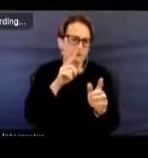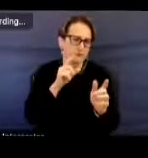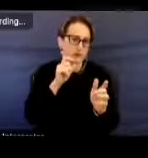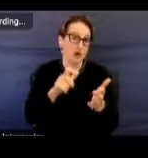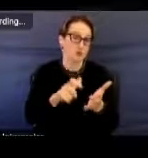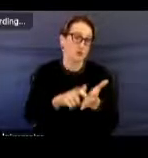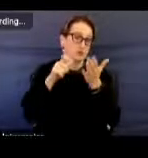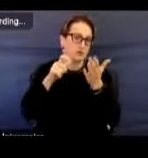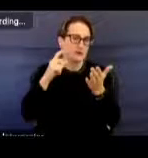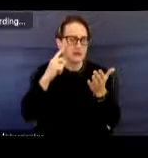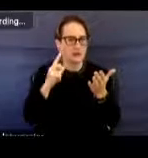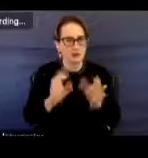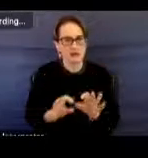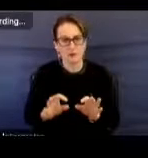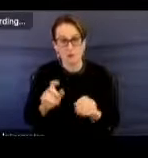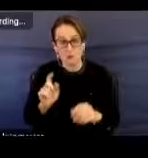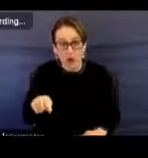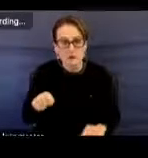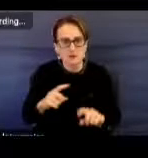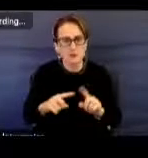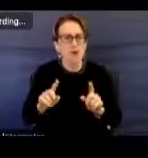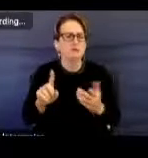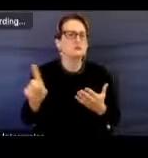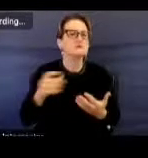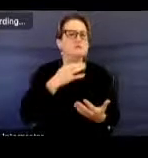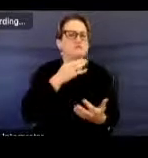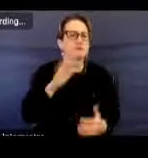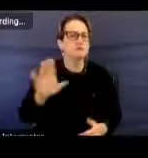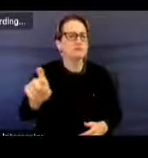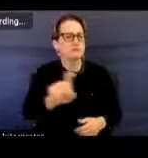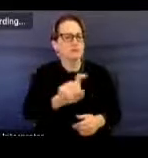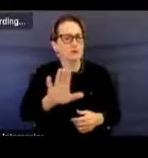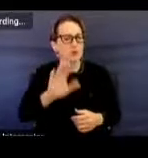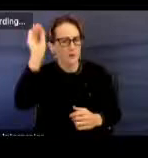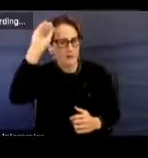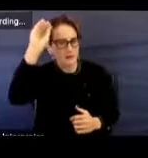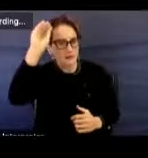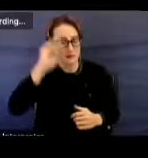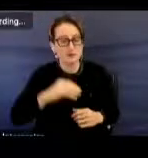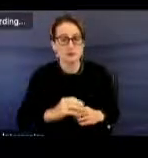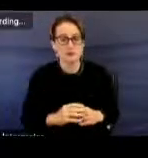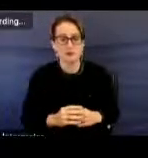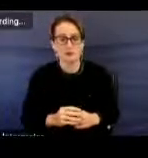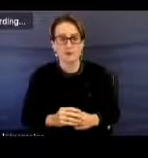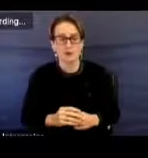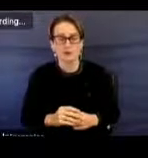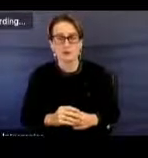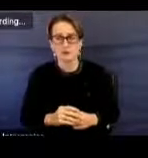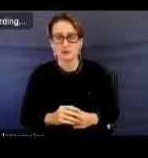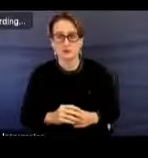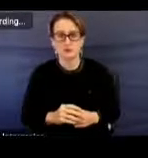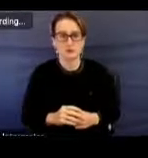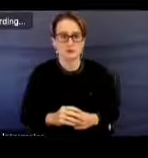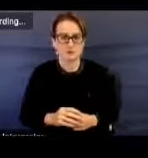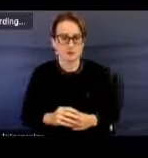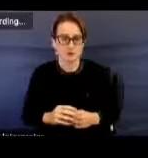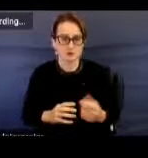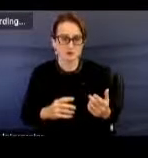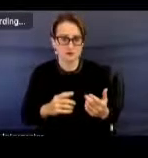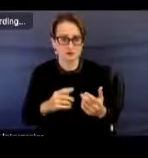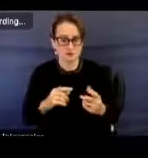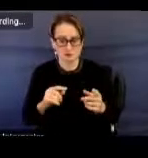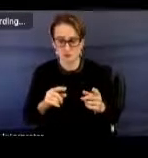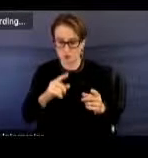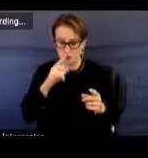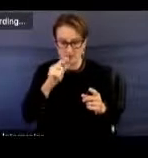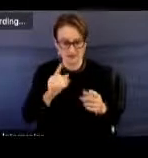guys on that, because some of these clarifications protect both sides in terms